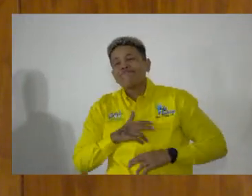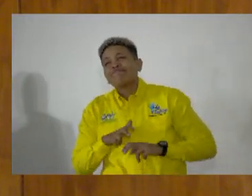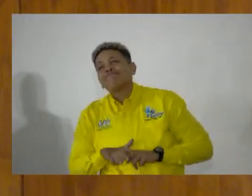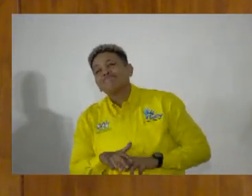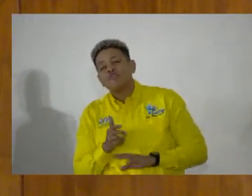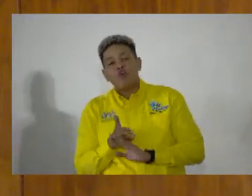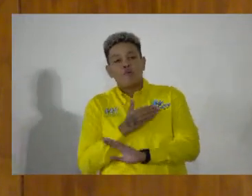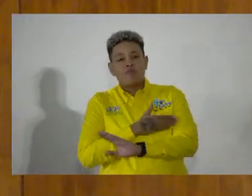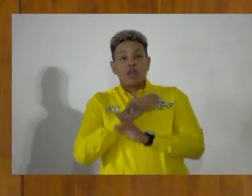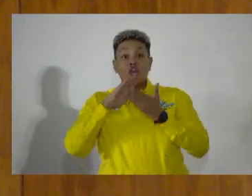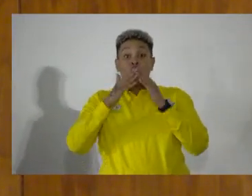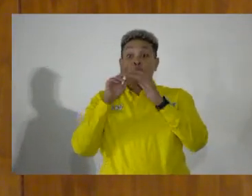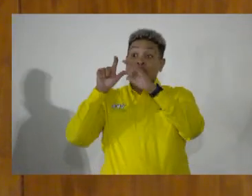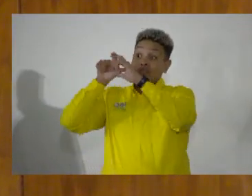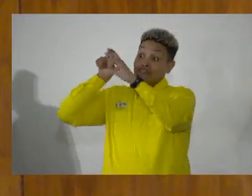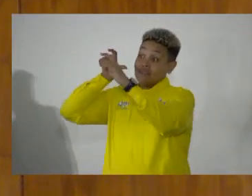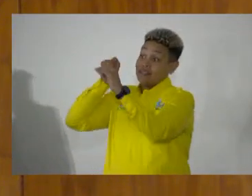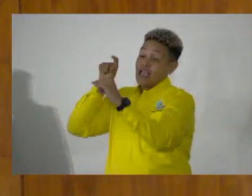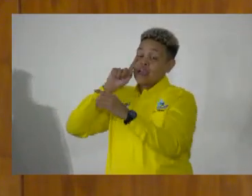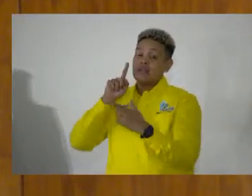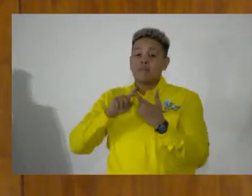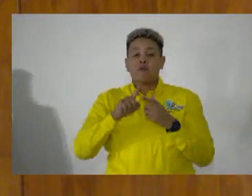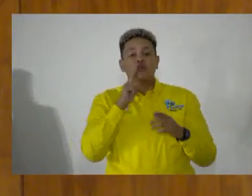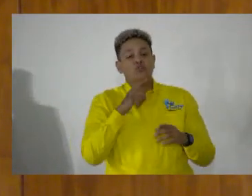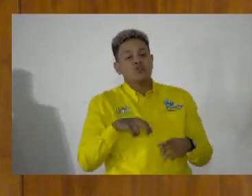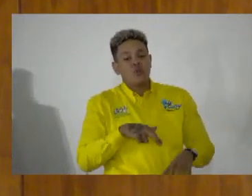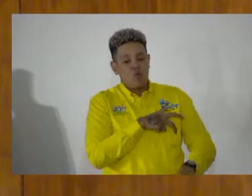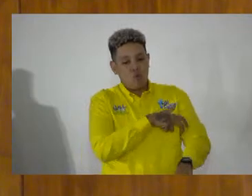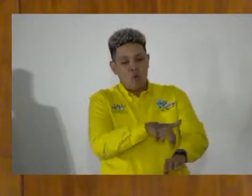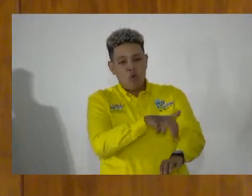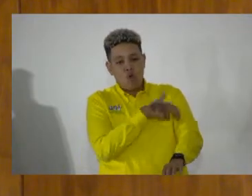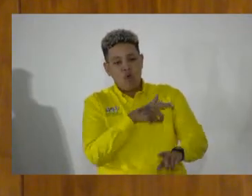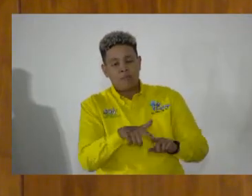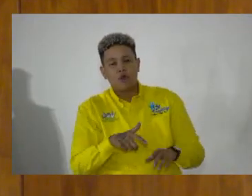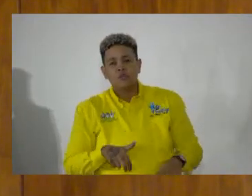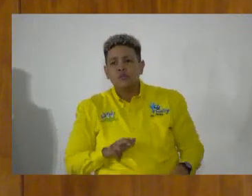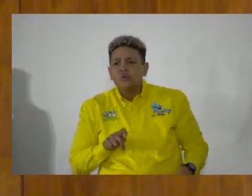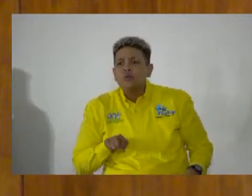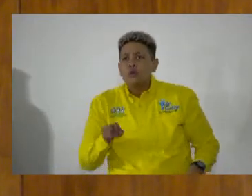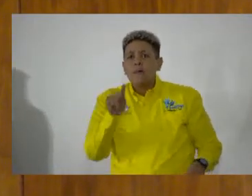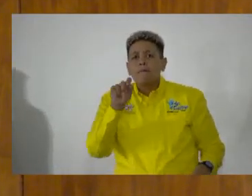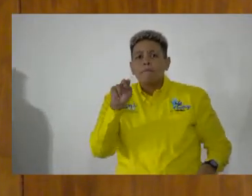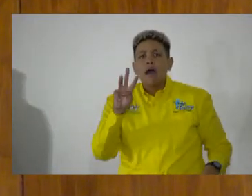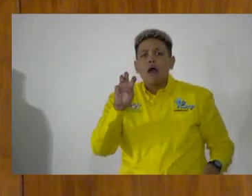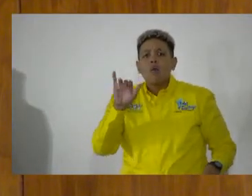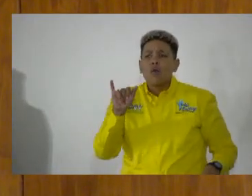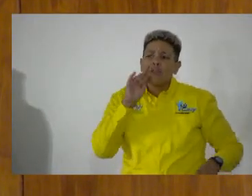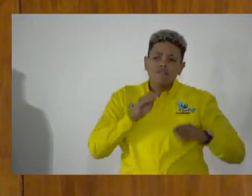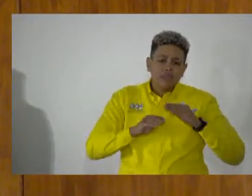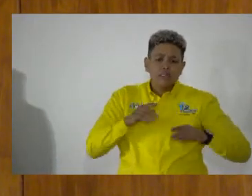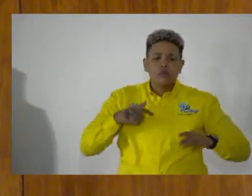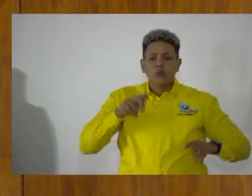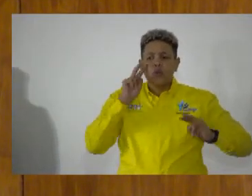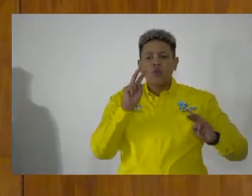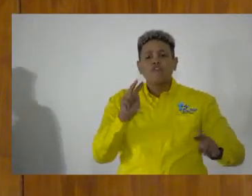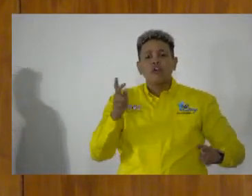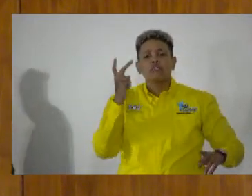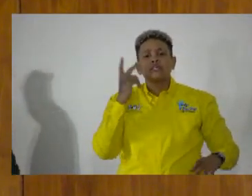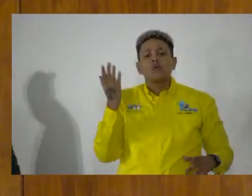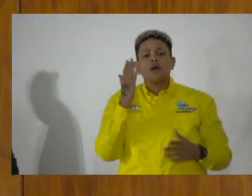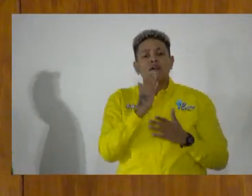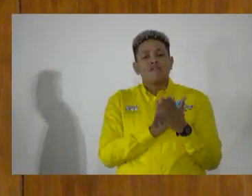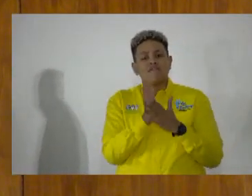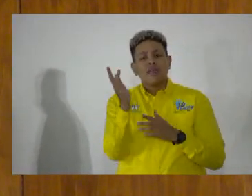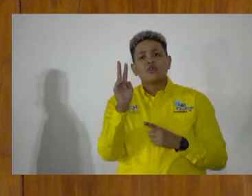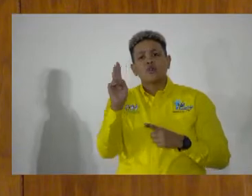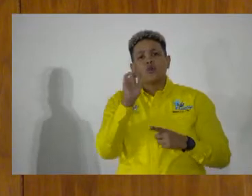community or street signs, and paving sidewalks and pathways. And we look forward to seeing what phase 2 will look